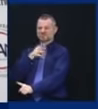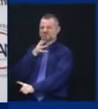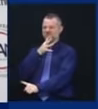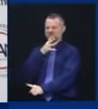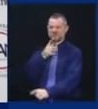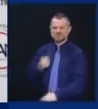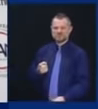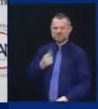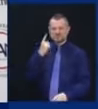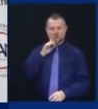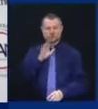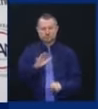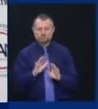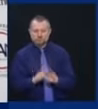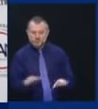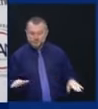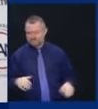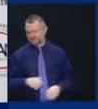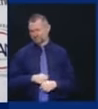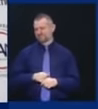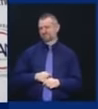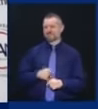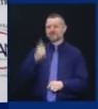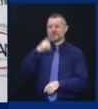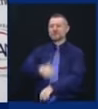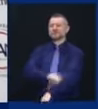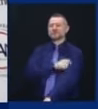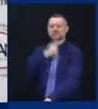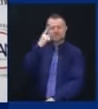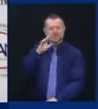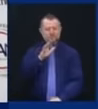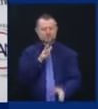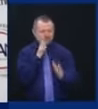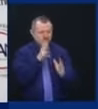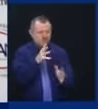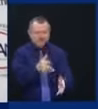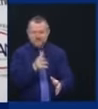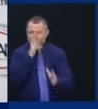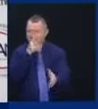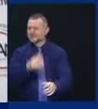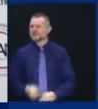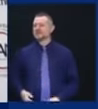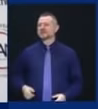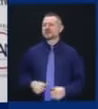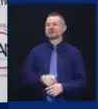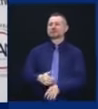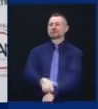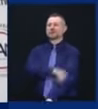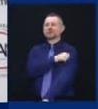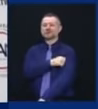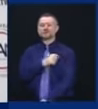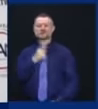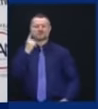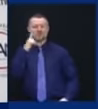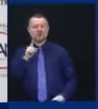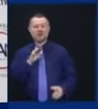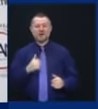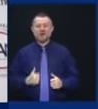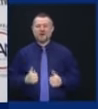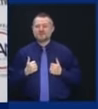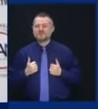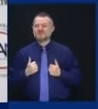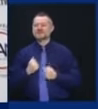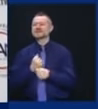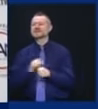for your children. Roll up your sleeves for grandmama. Pull up your sleeves for the life and